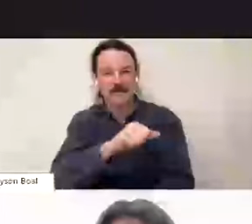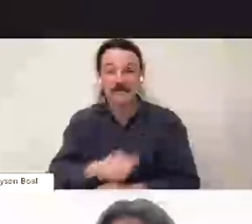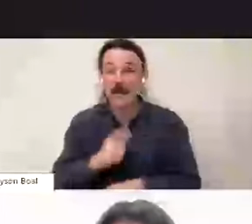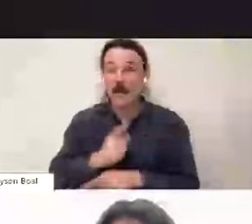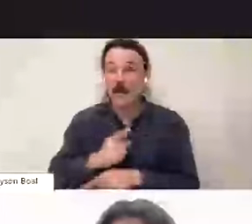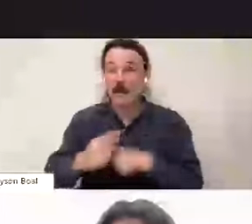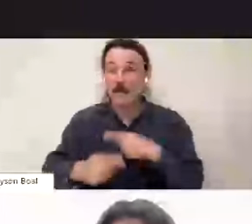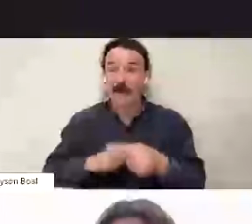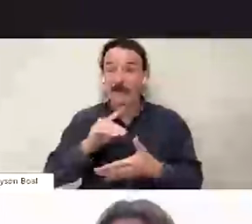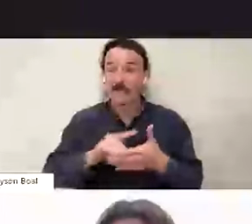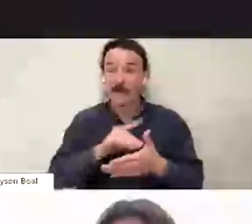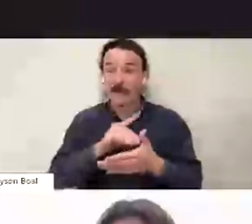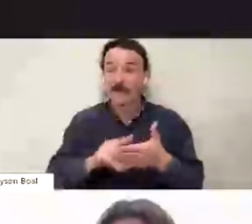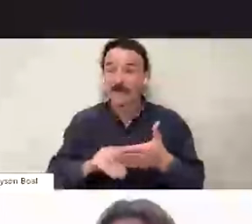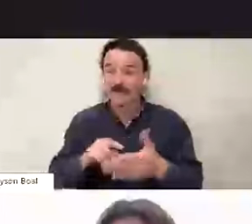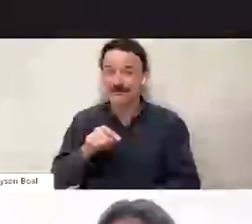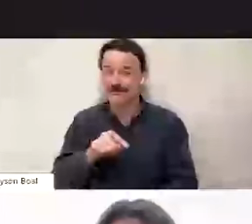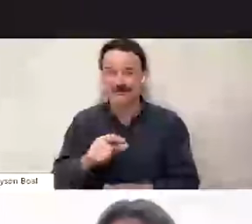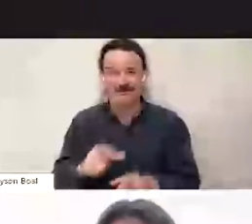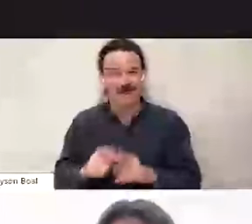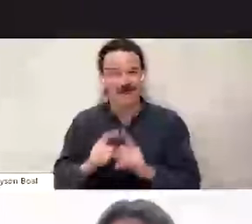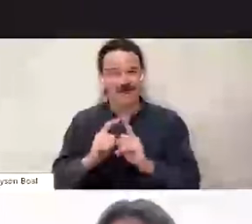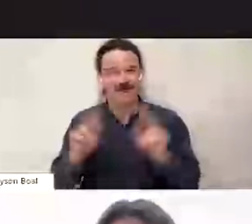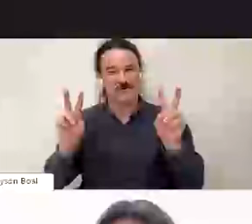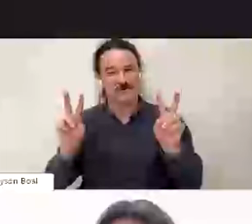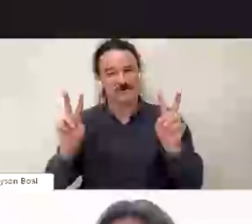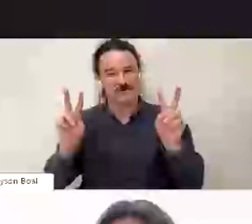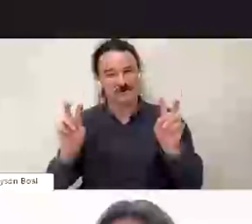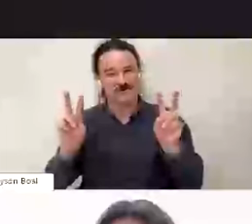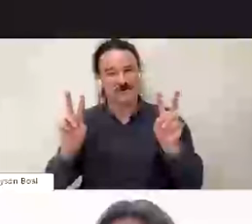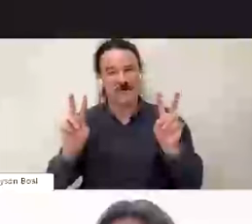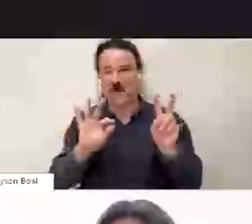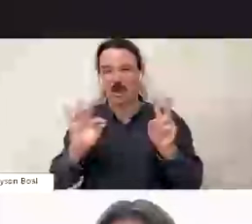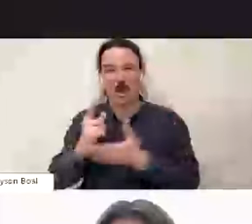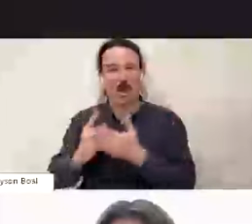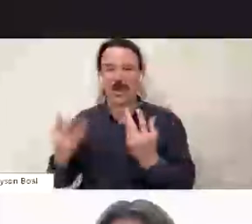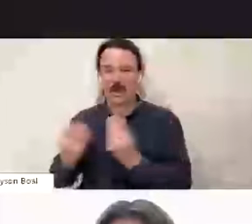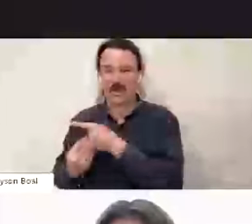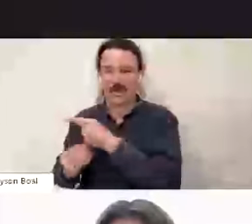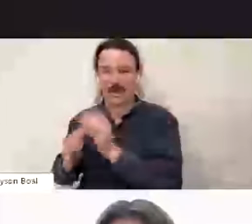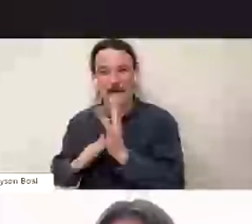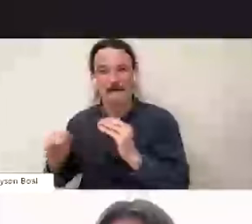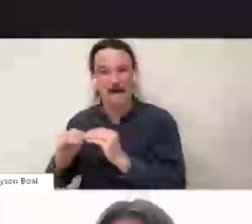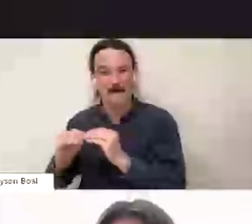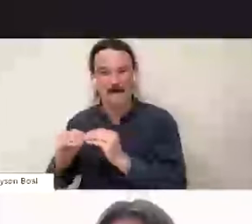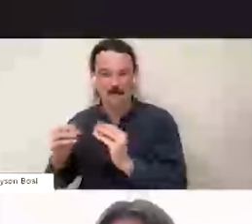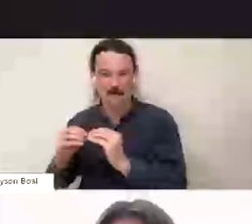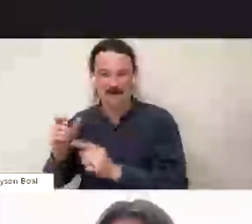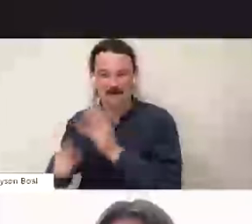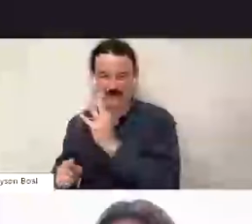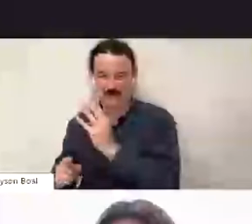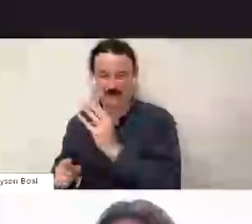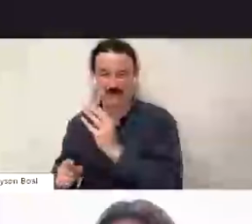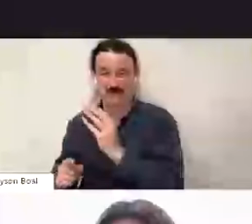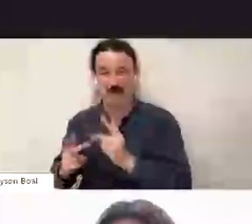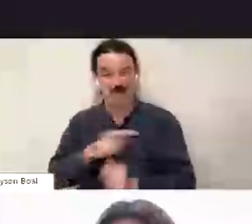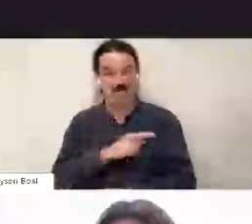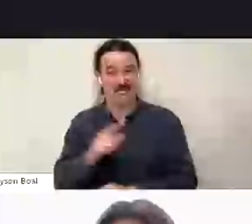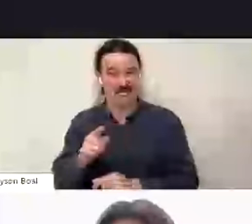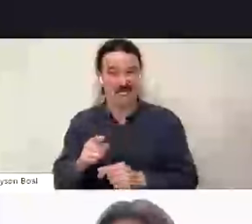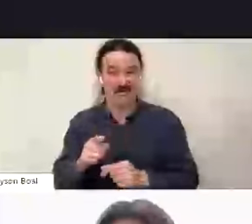and it's hard to do anywhere, anytime, not just with mob with disability, of course. And to talk about disability discrimination,